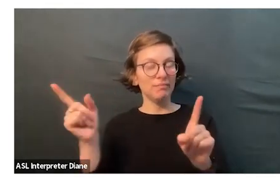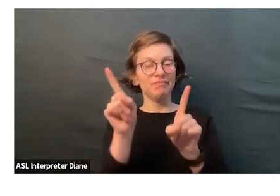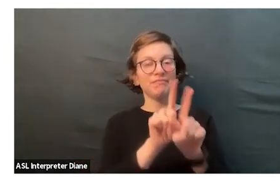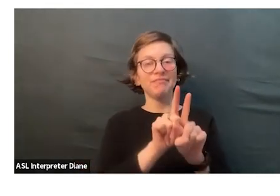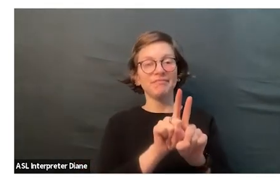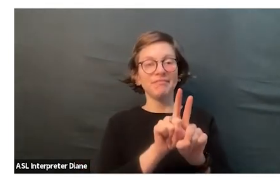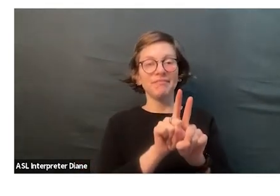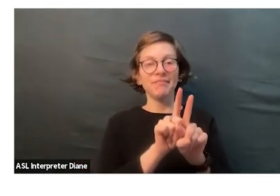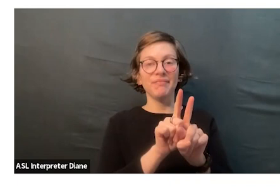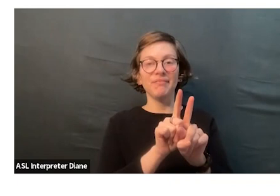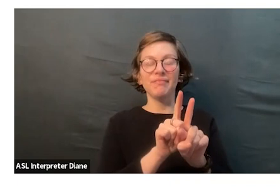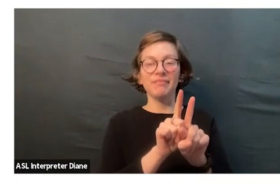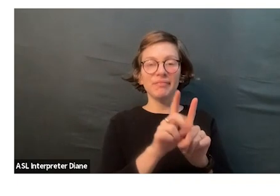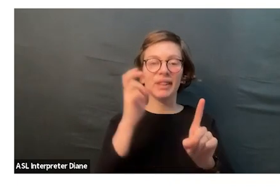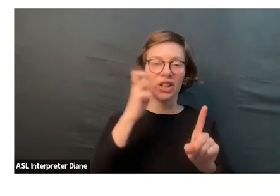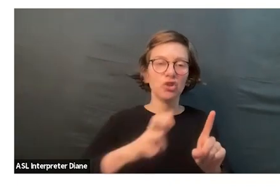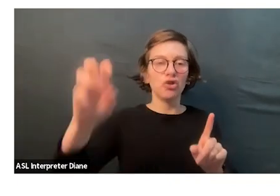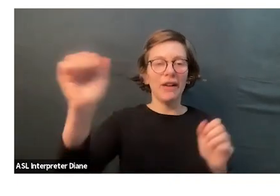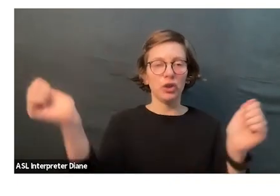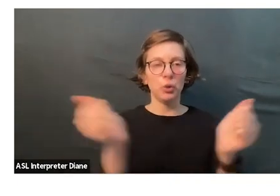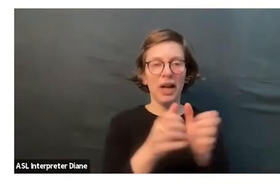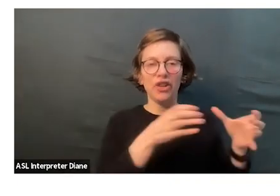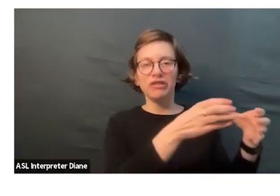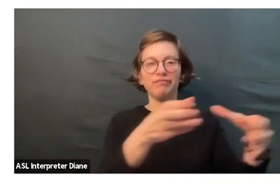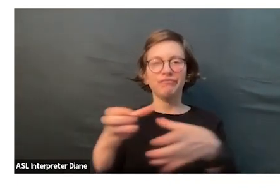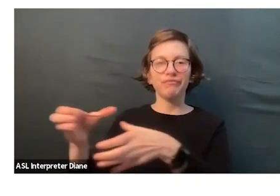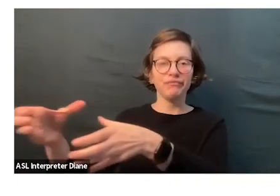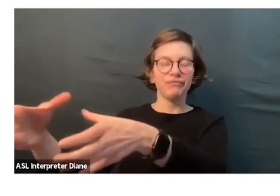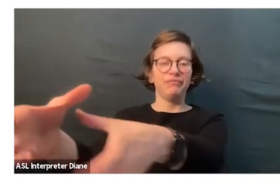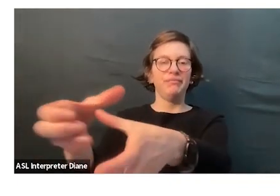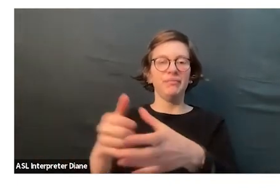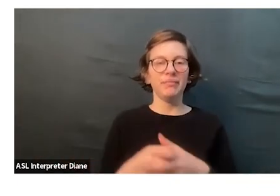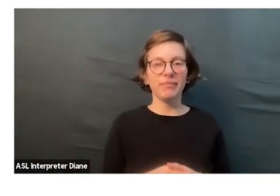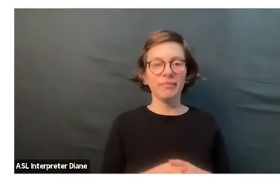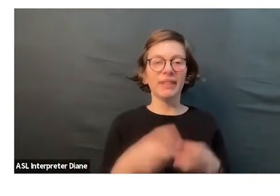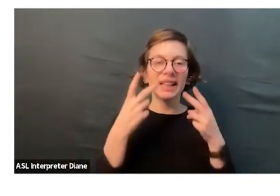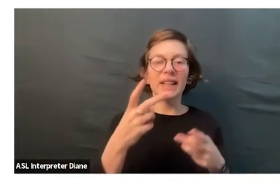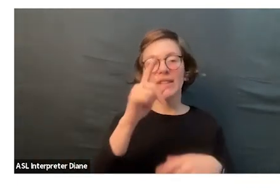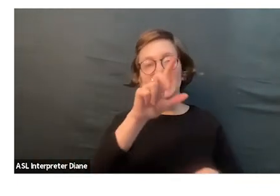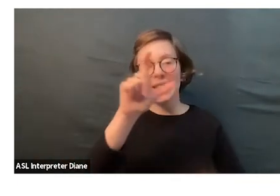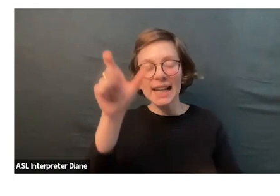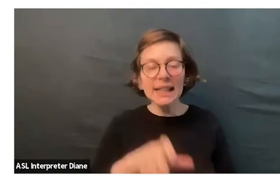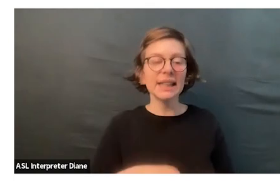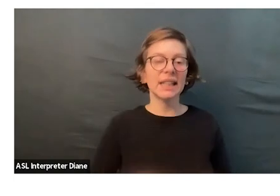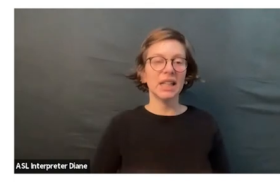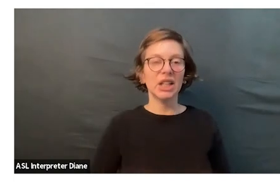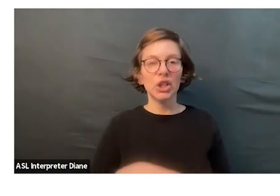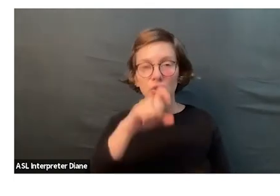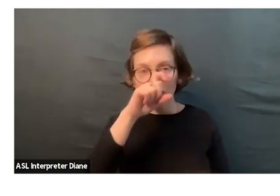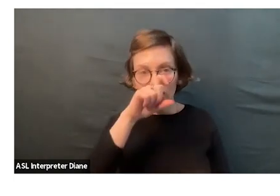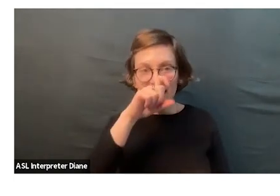it was monopolized, these voyages, by a tourism company called Thomas Cook and